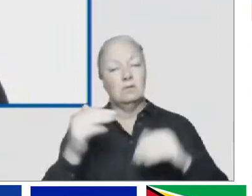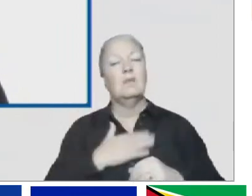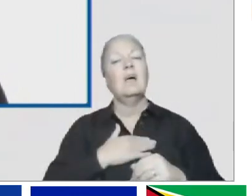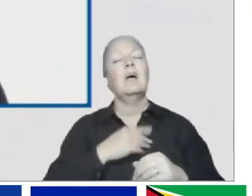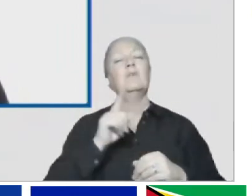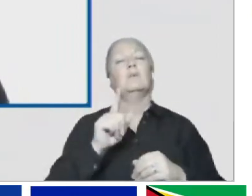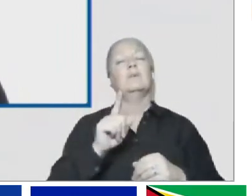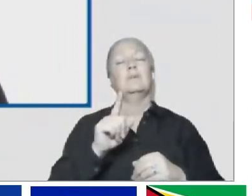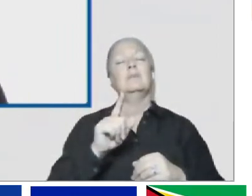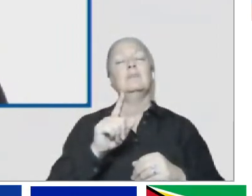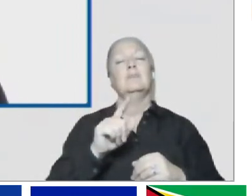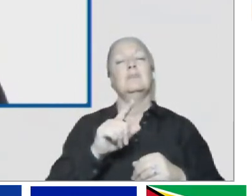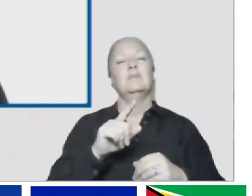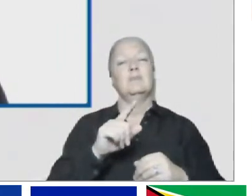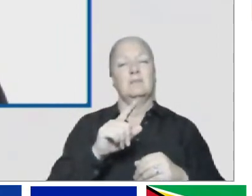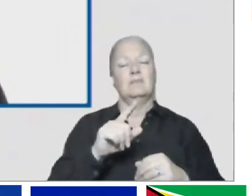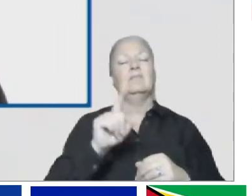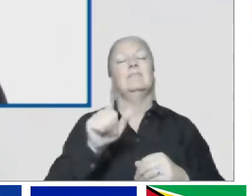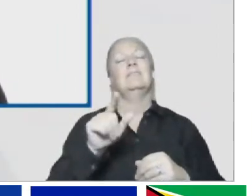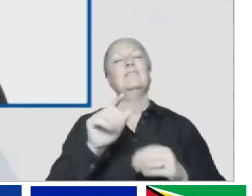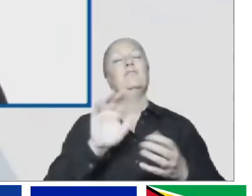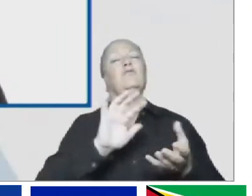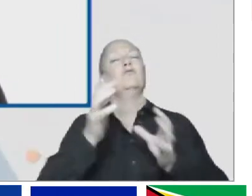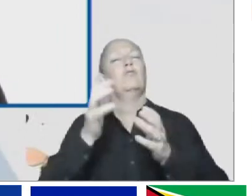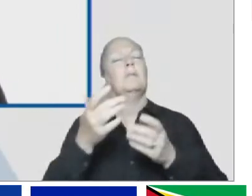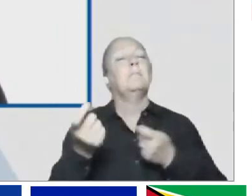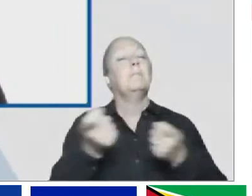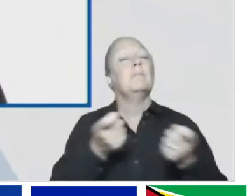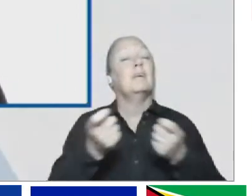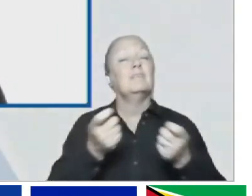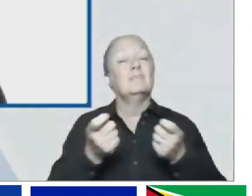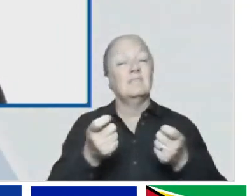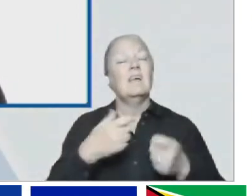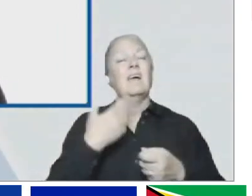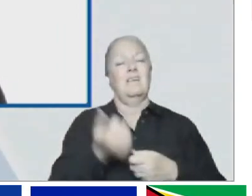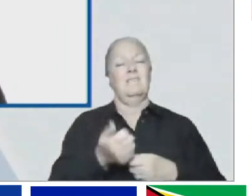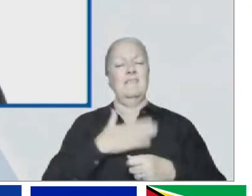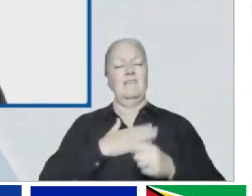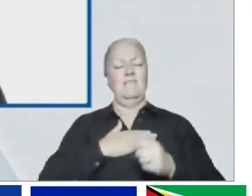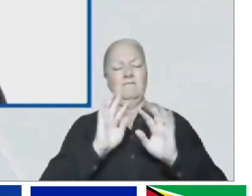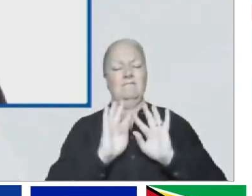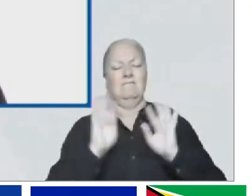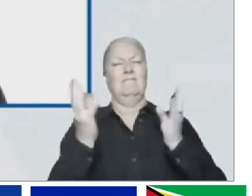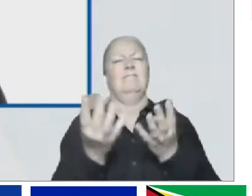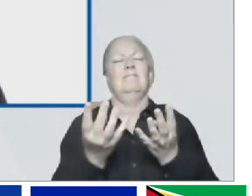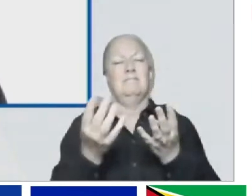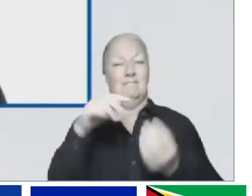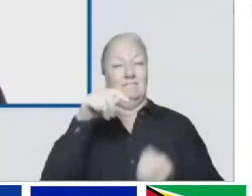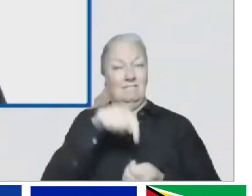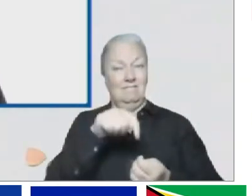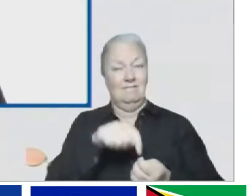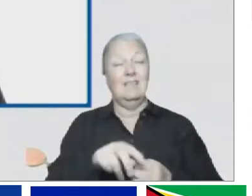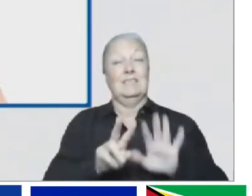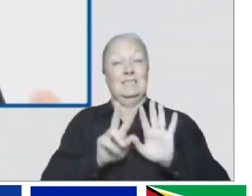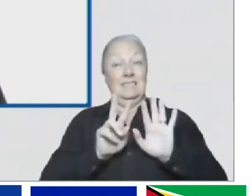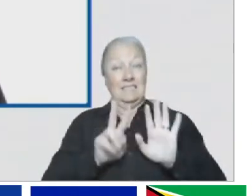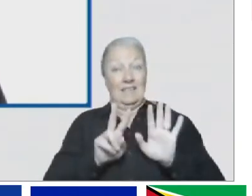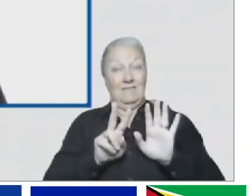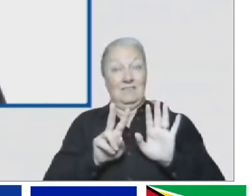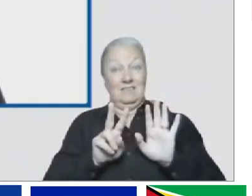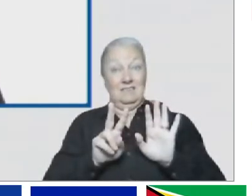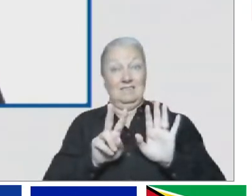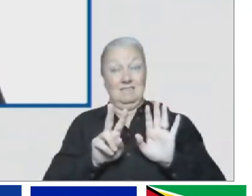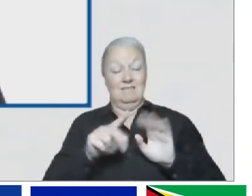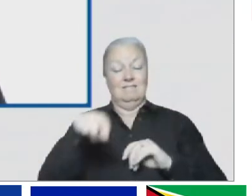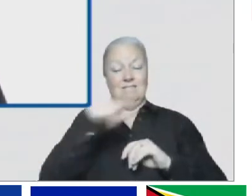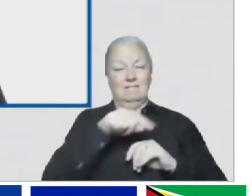National Disaster Risk Management Council, what we call the NDRMC, and 7 committees of that council. The NDRMC is chaired by our